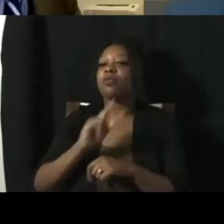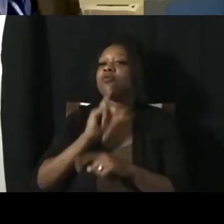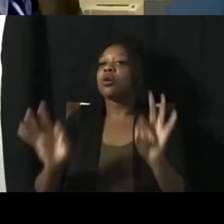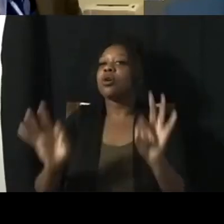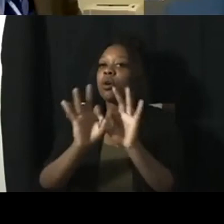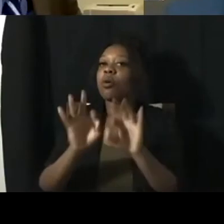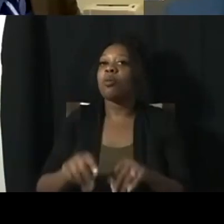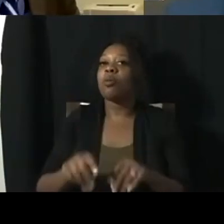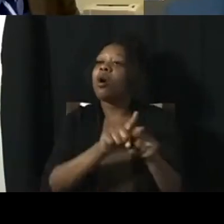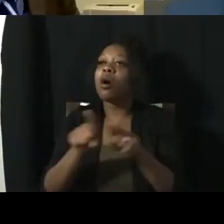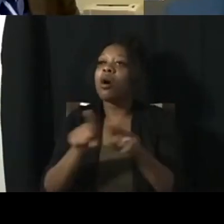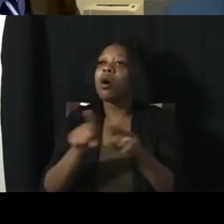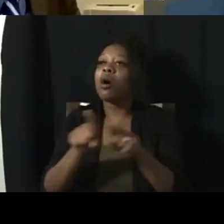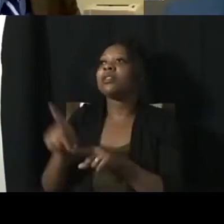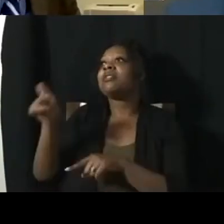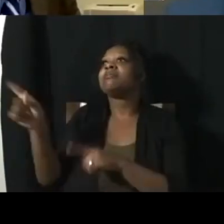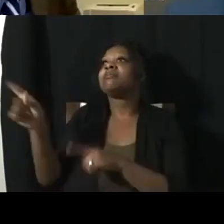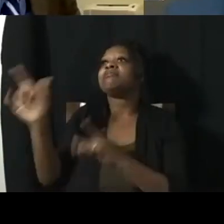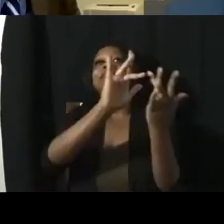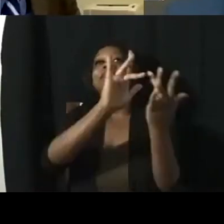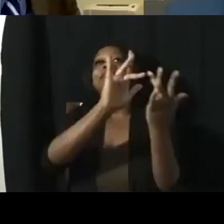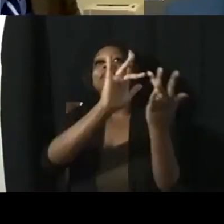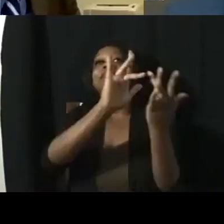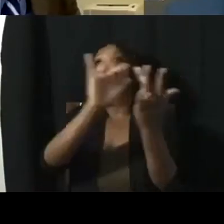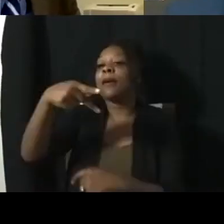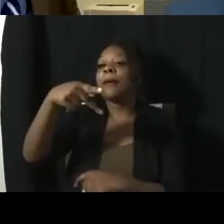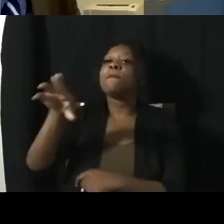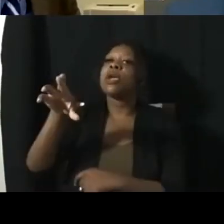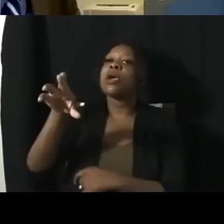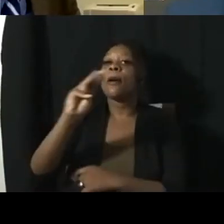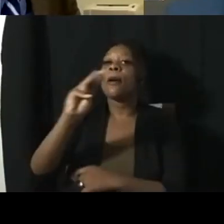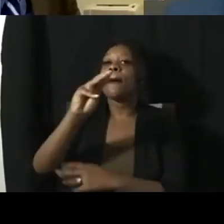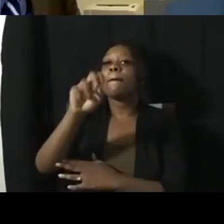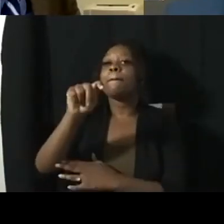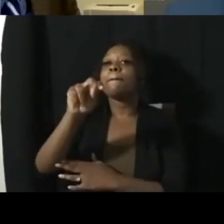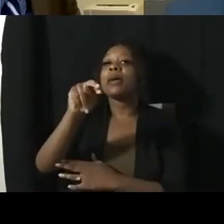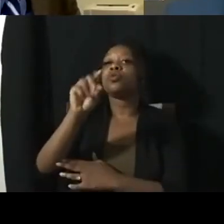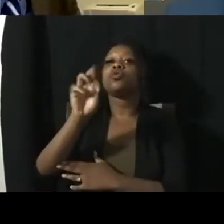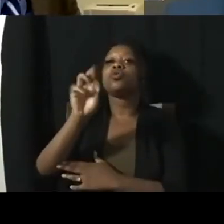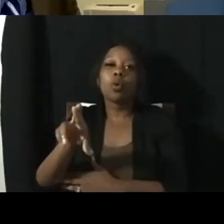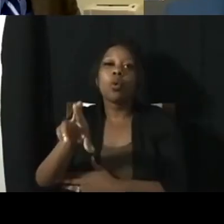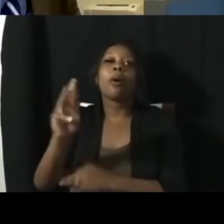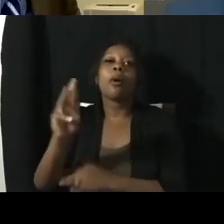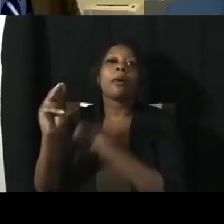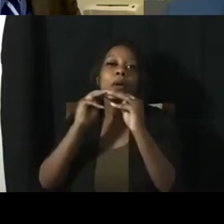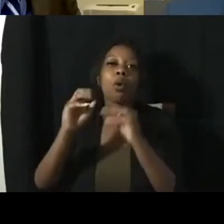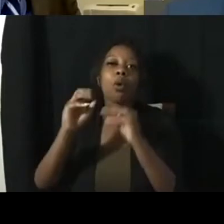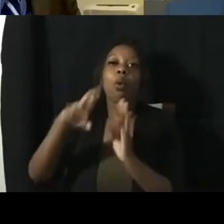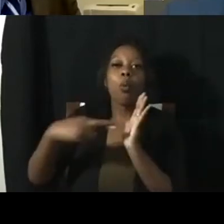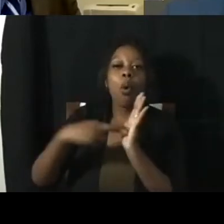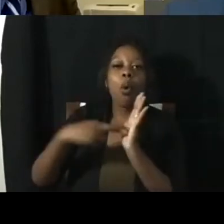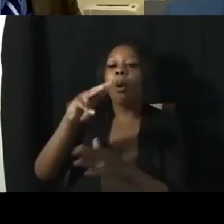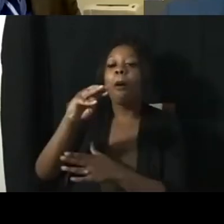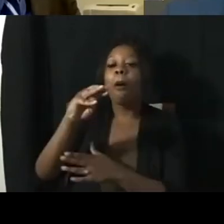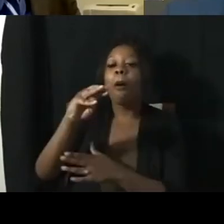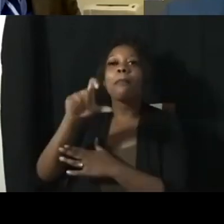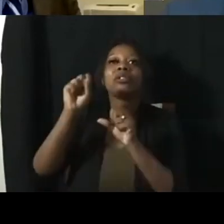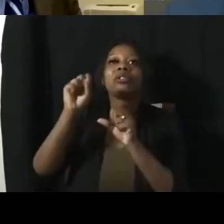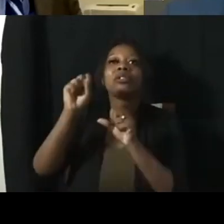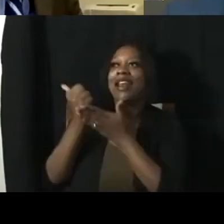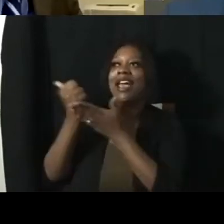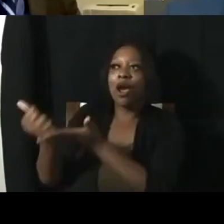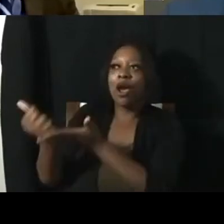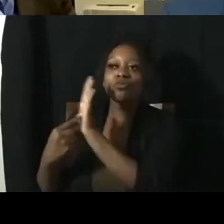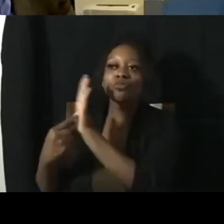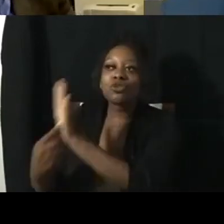peer mentors, role models in your chosen field that can help support you as you pursue that career path. I think that's